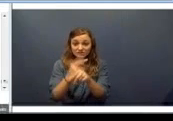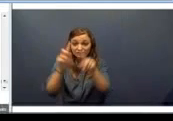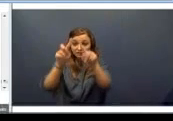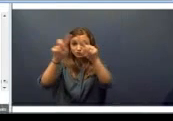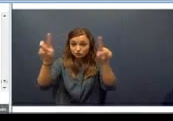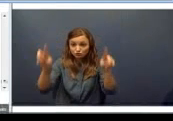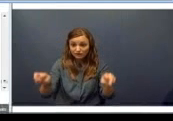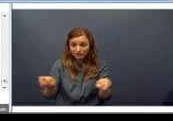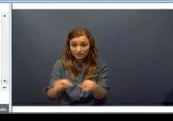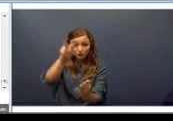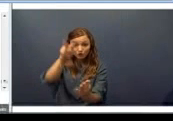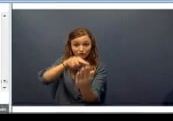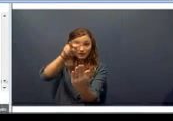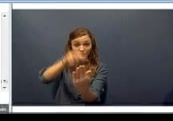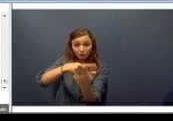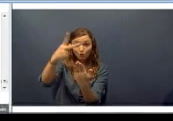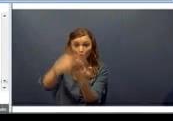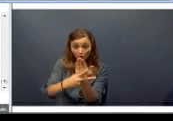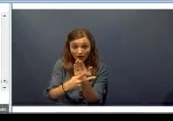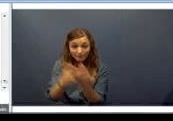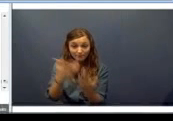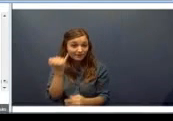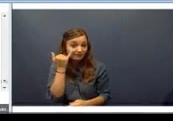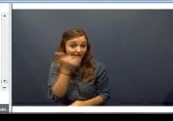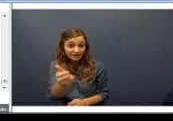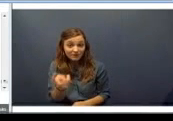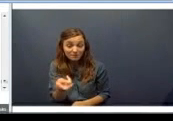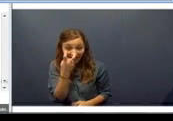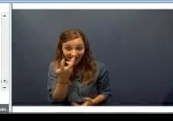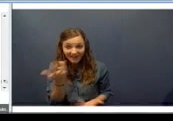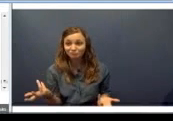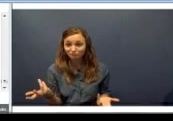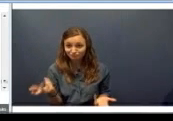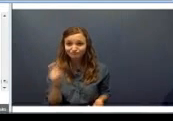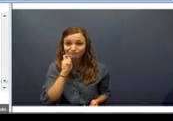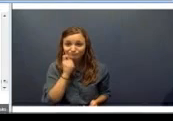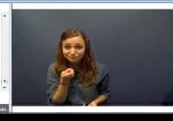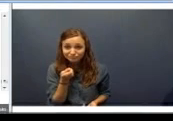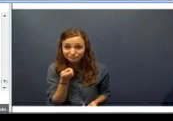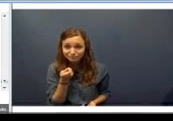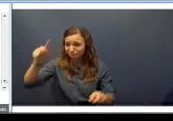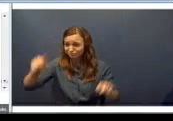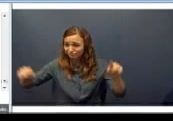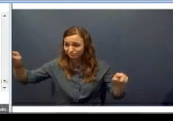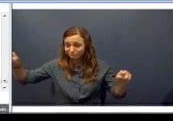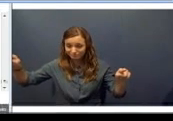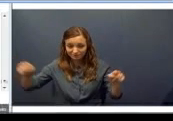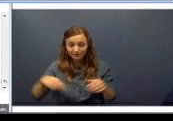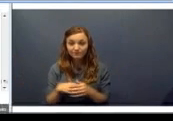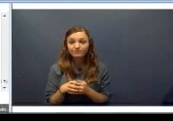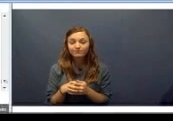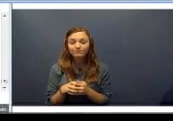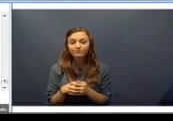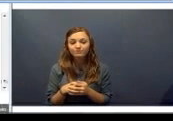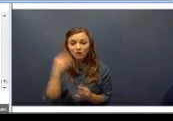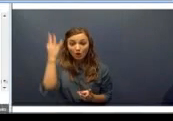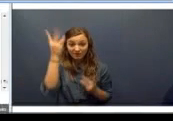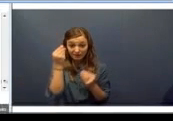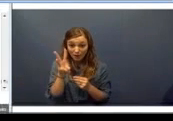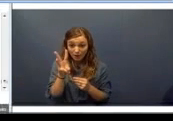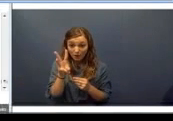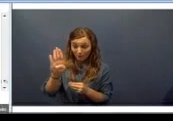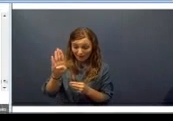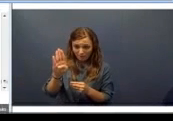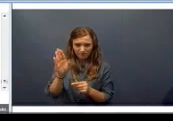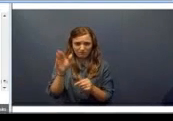they're using a screen reader program because they're blind. So thinking about your web content as